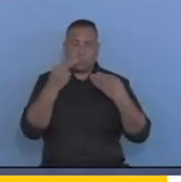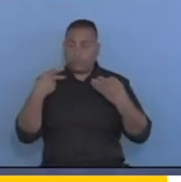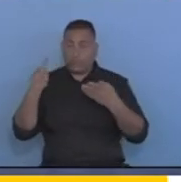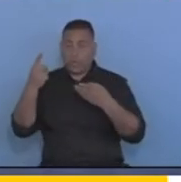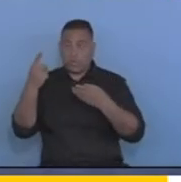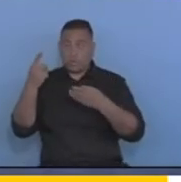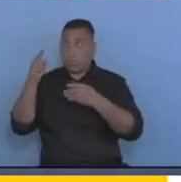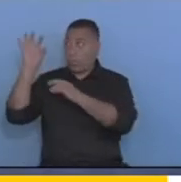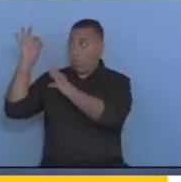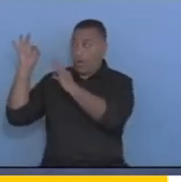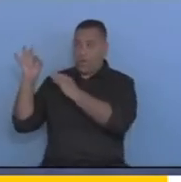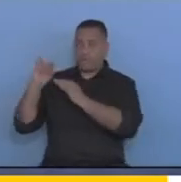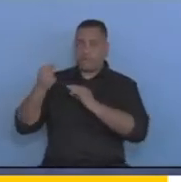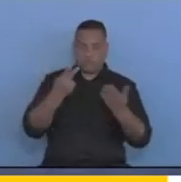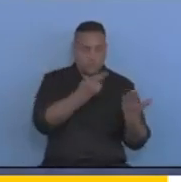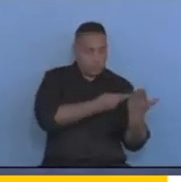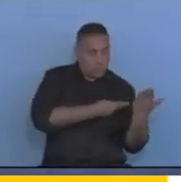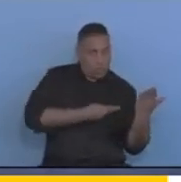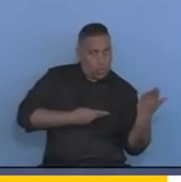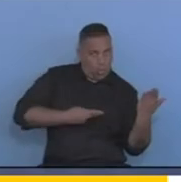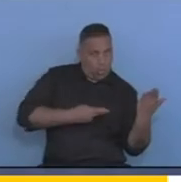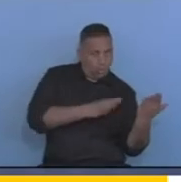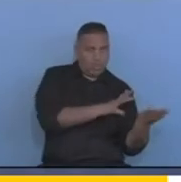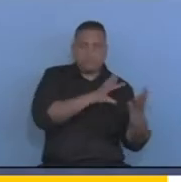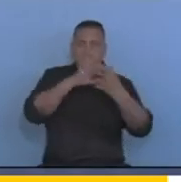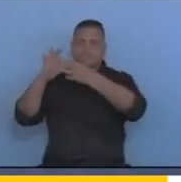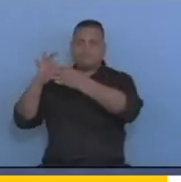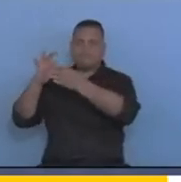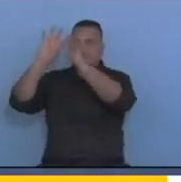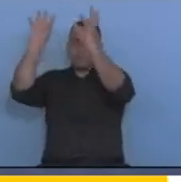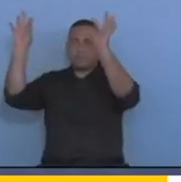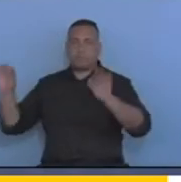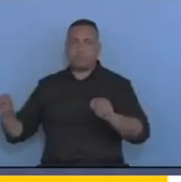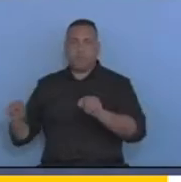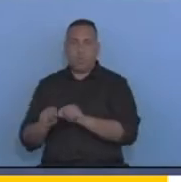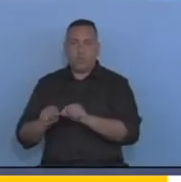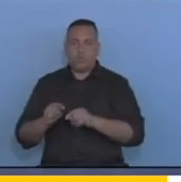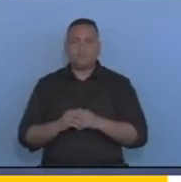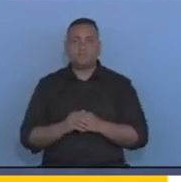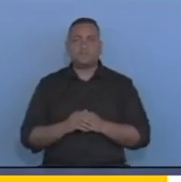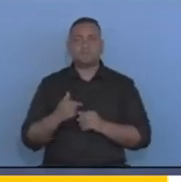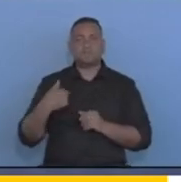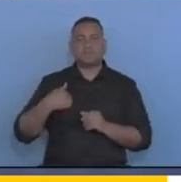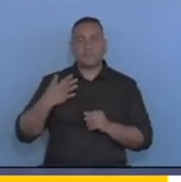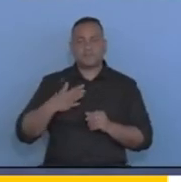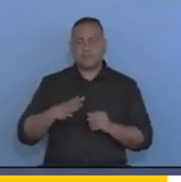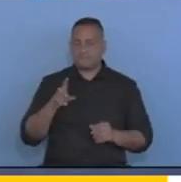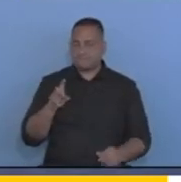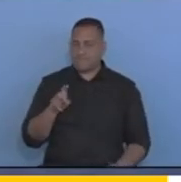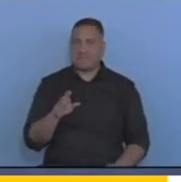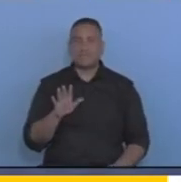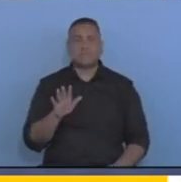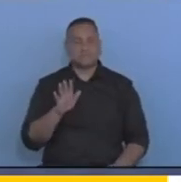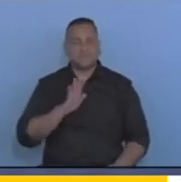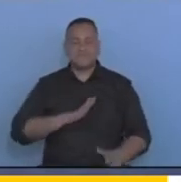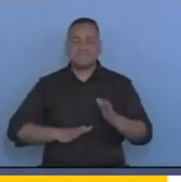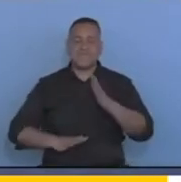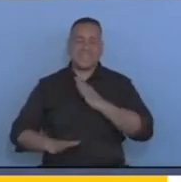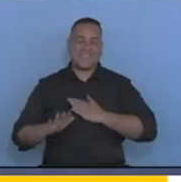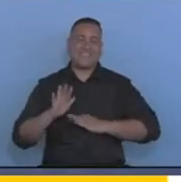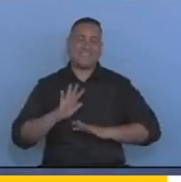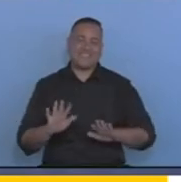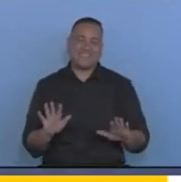that goes into this. Also, on my part, I have to be very patient. It's more like the great eye,